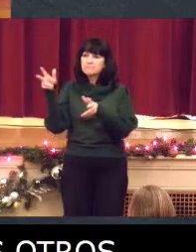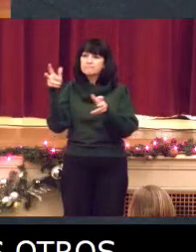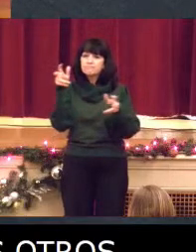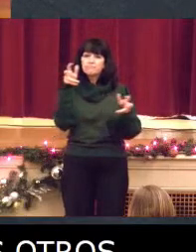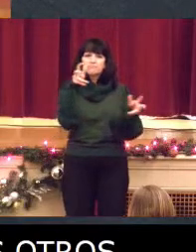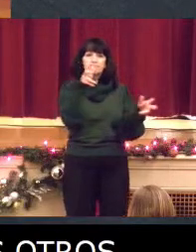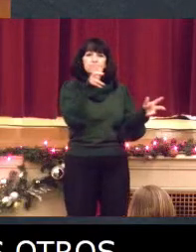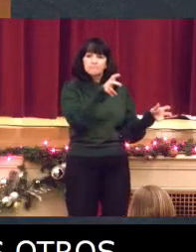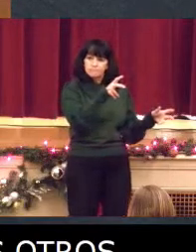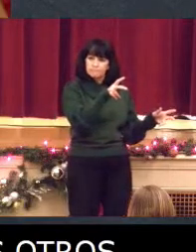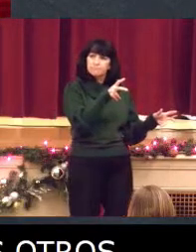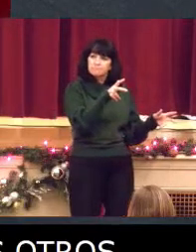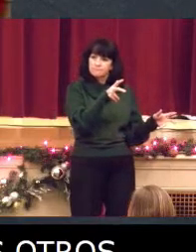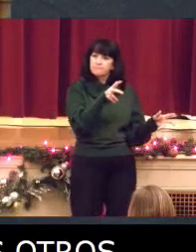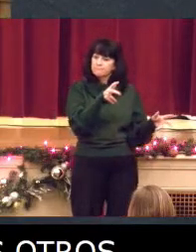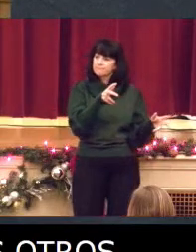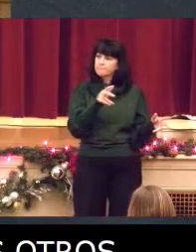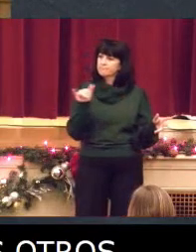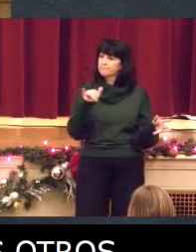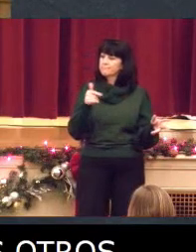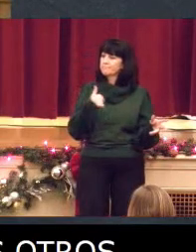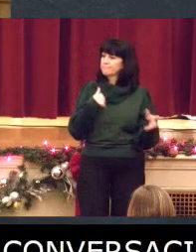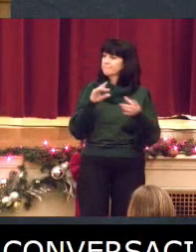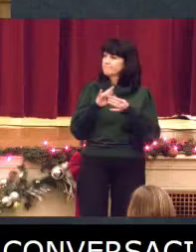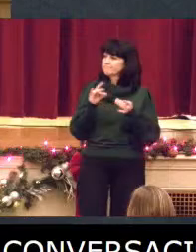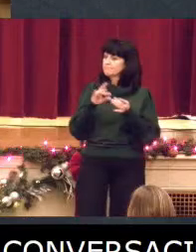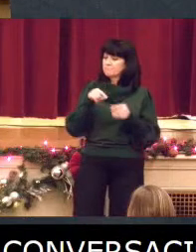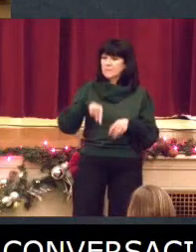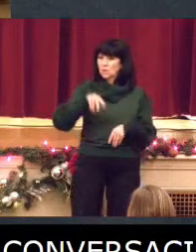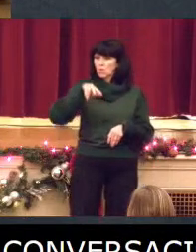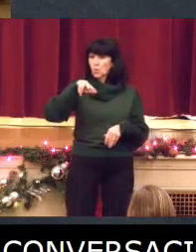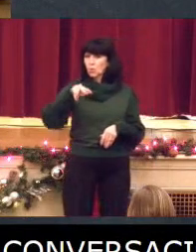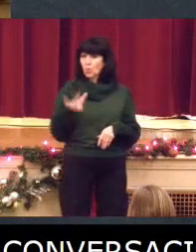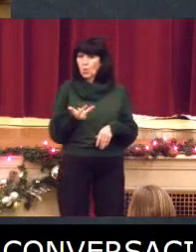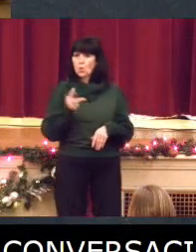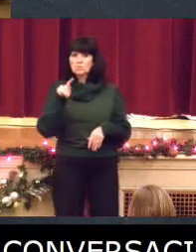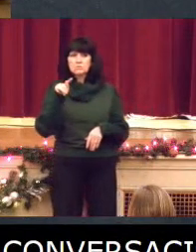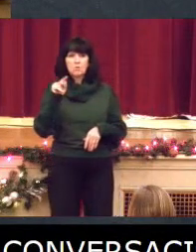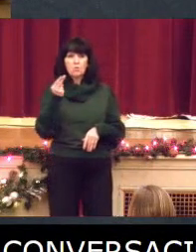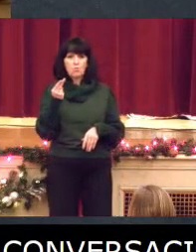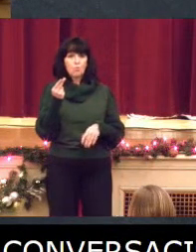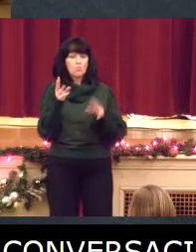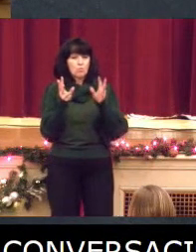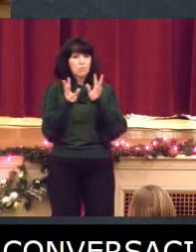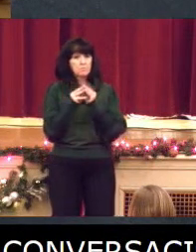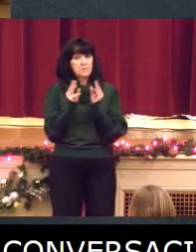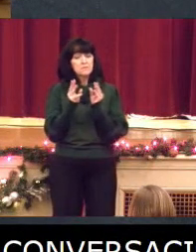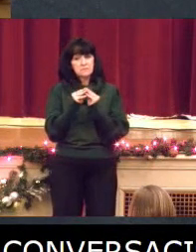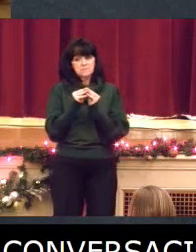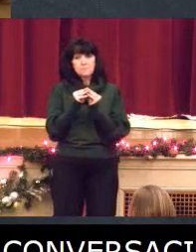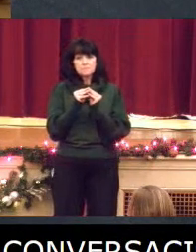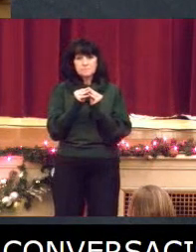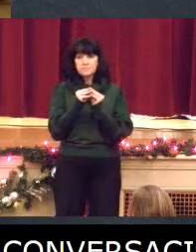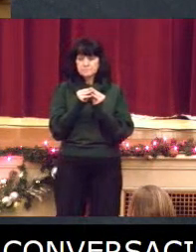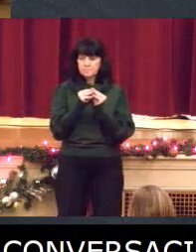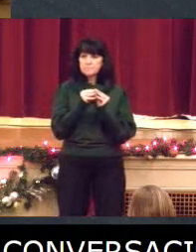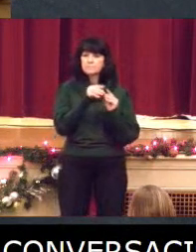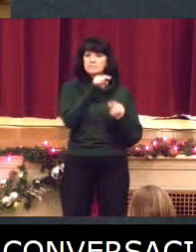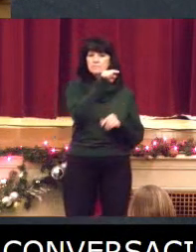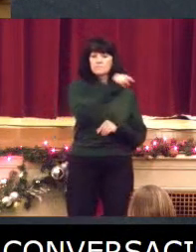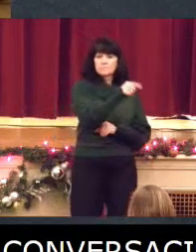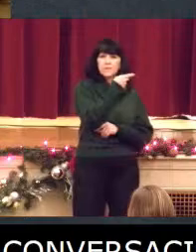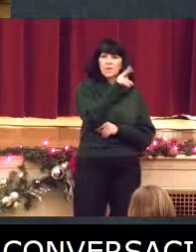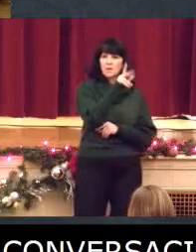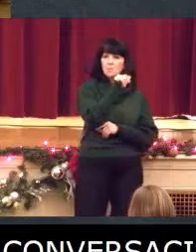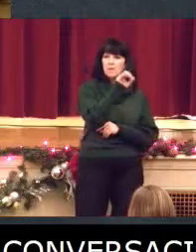As I said, we've had, this is our third town hall meeting. We had one at Pulaski